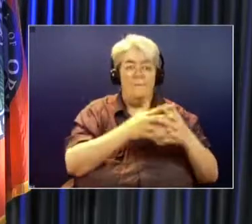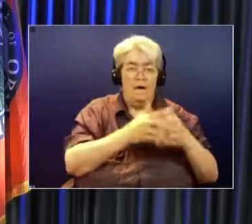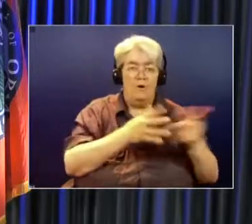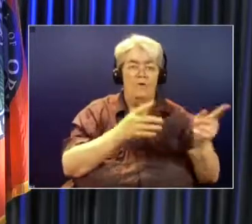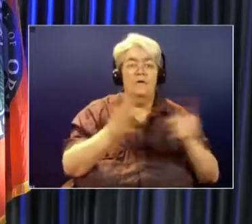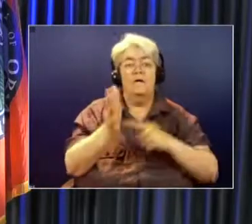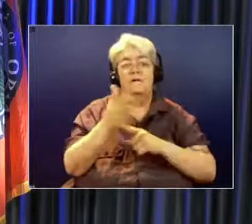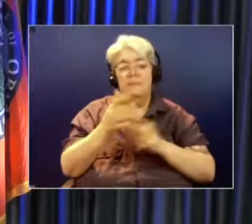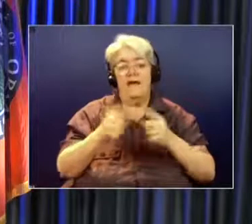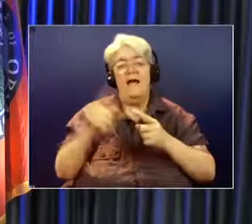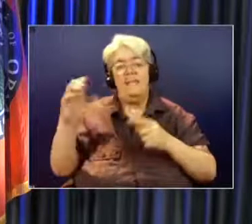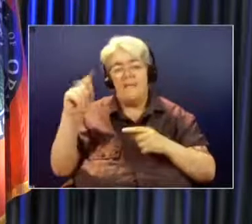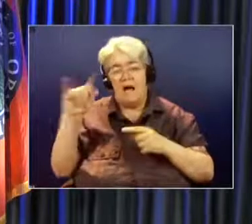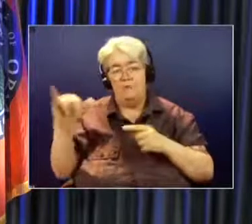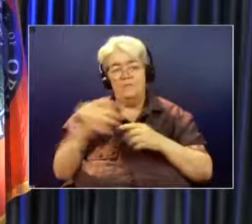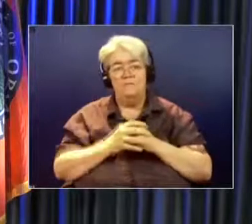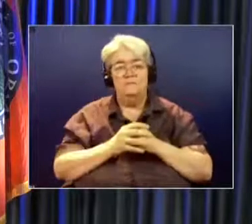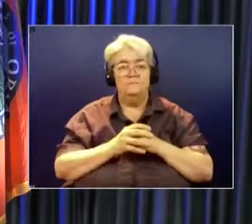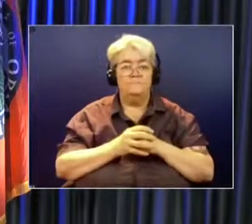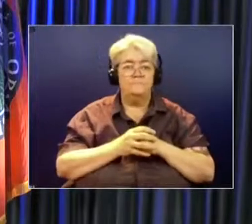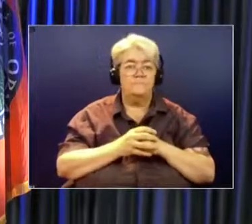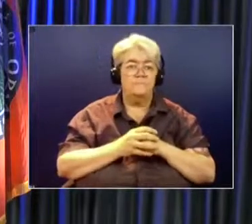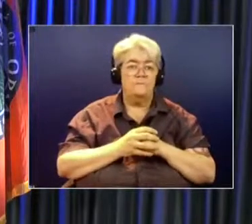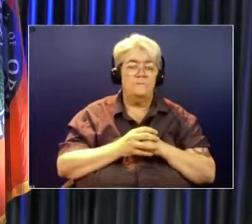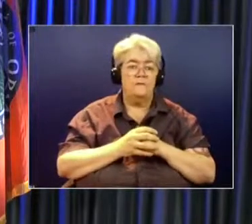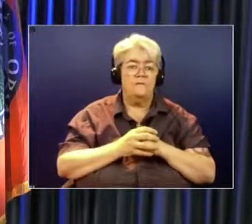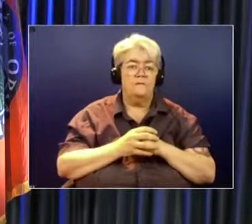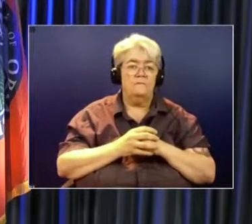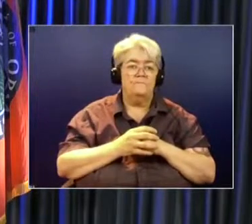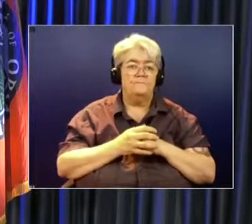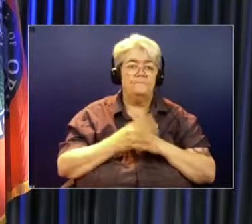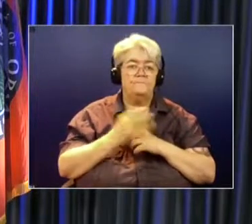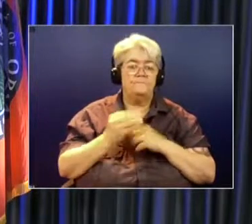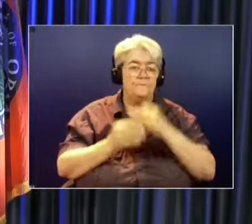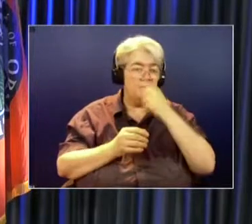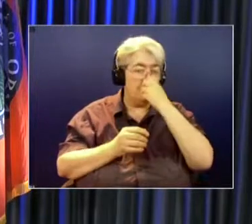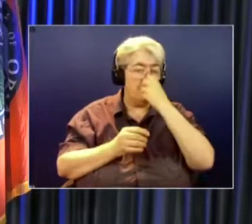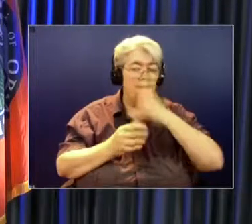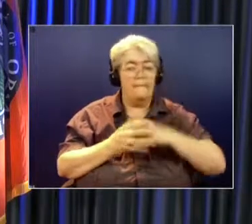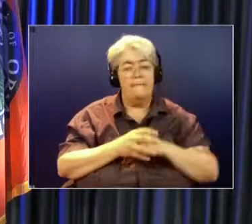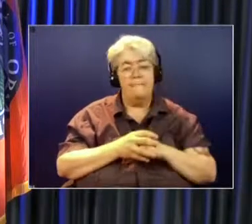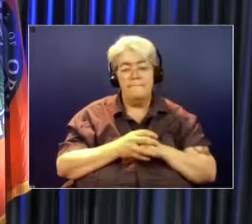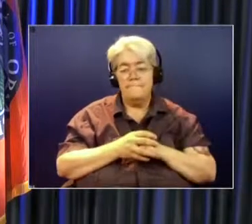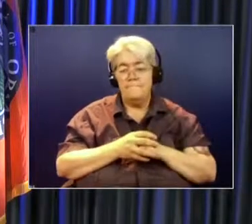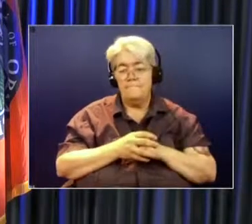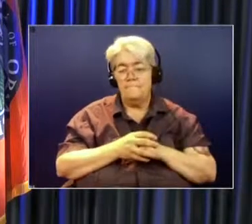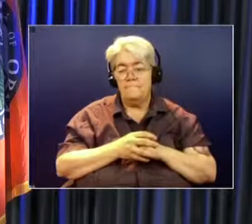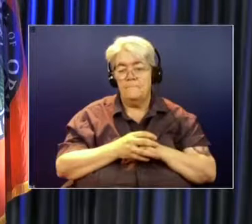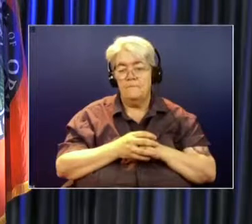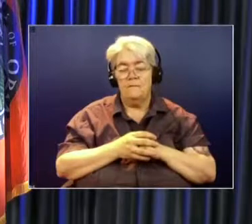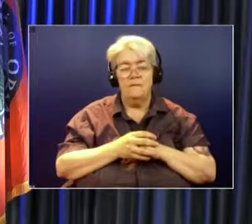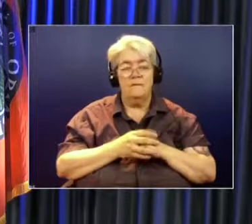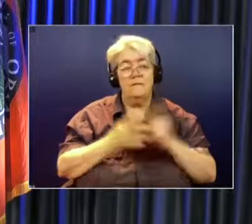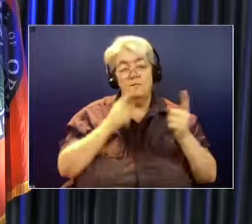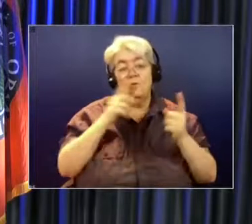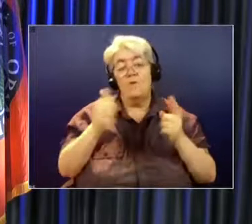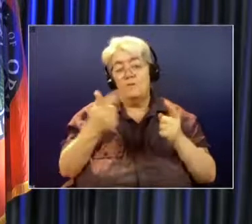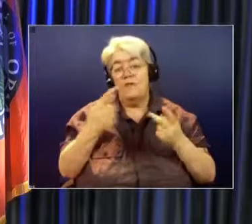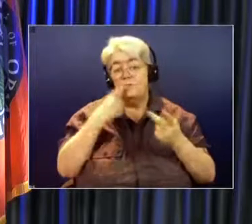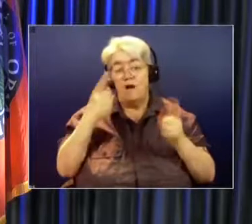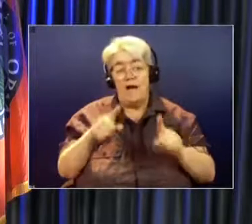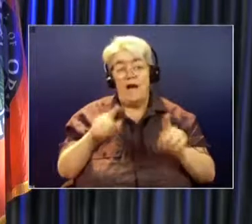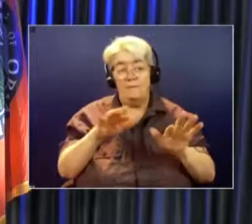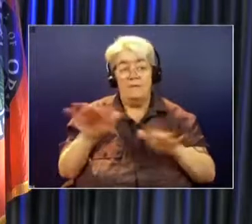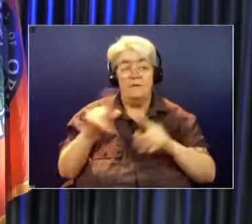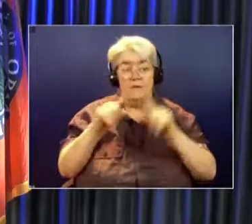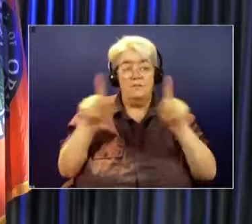flag. So you note that the participant is slightly off center, but yet there's other things happening on the screen. Right.